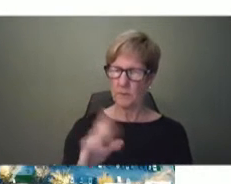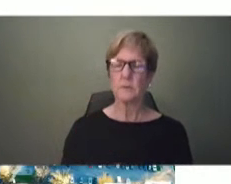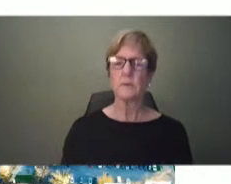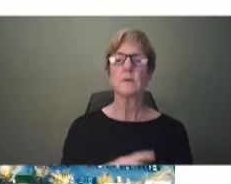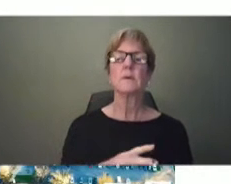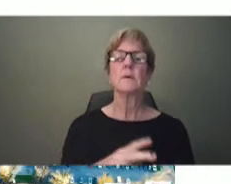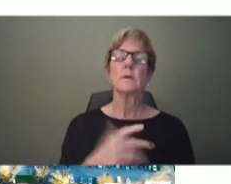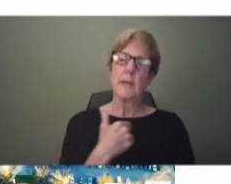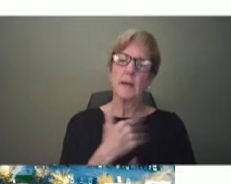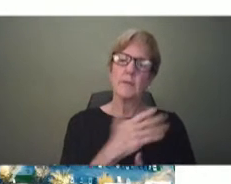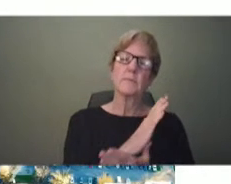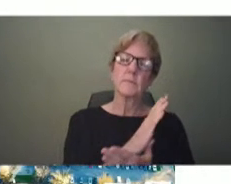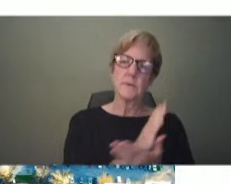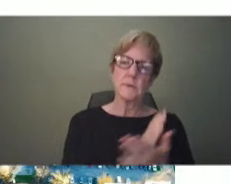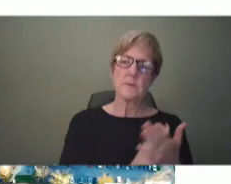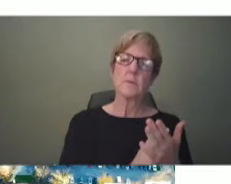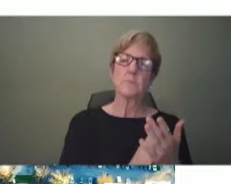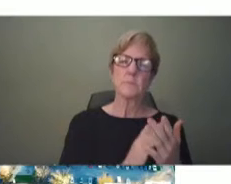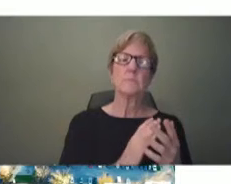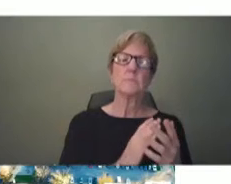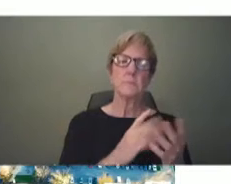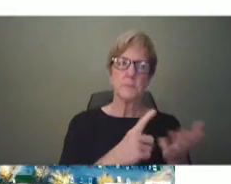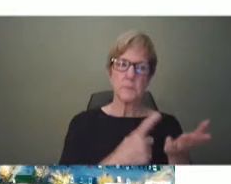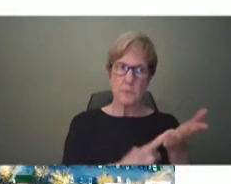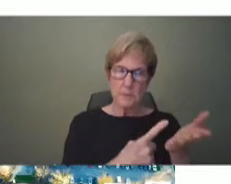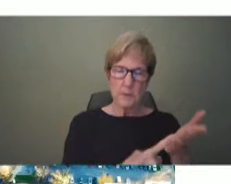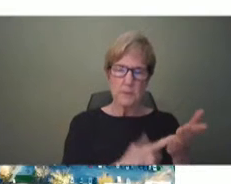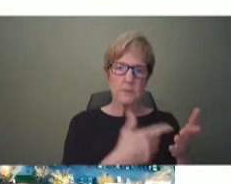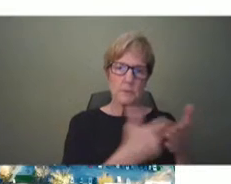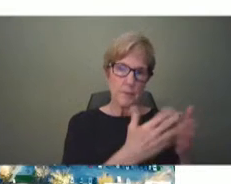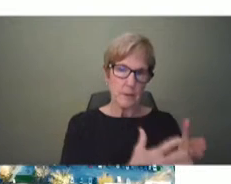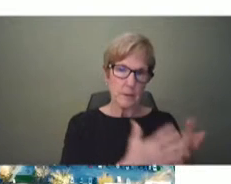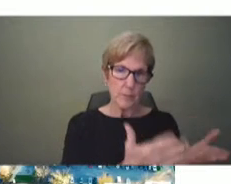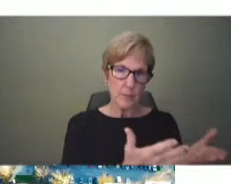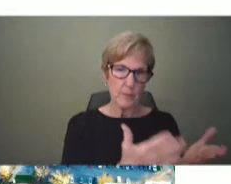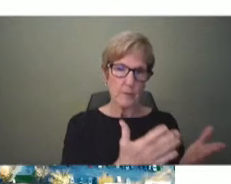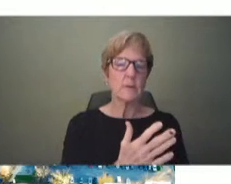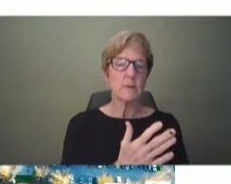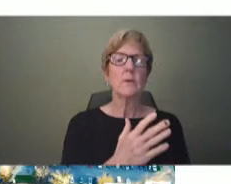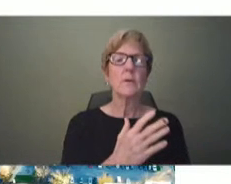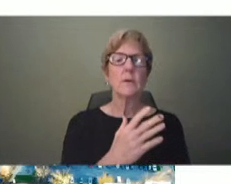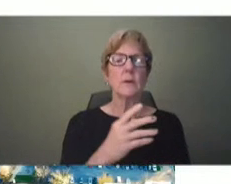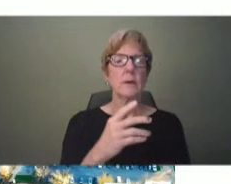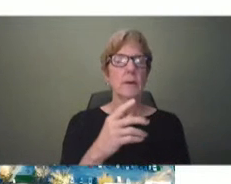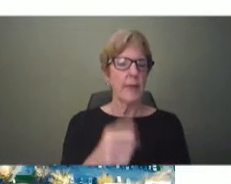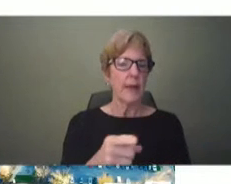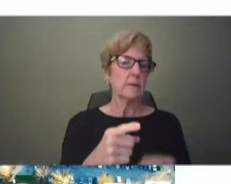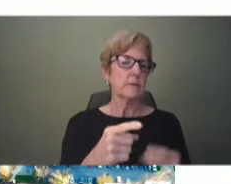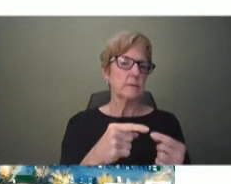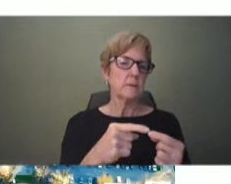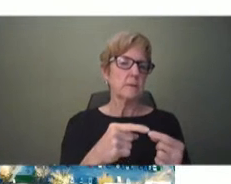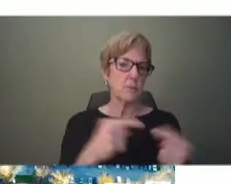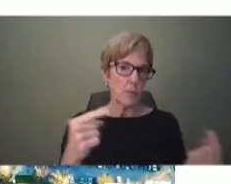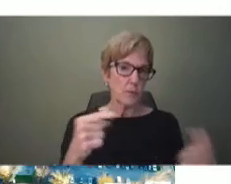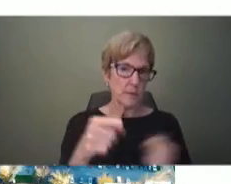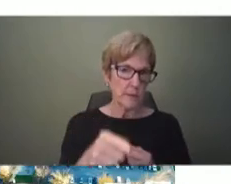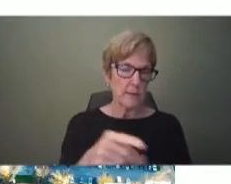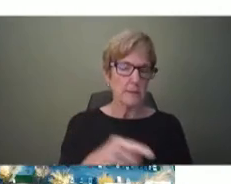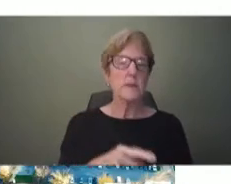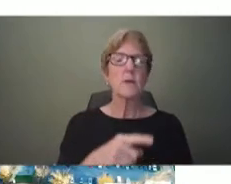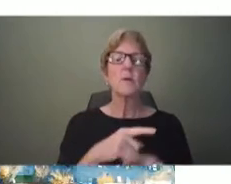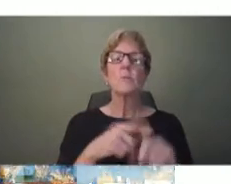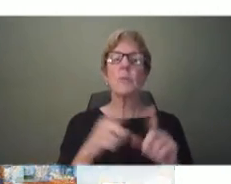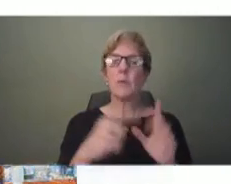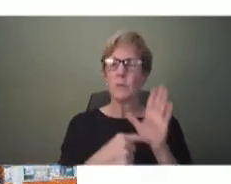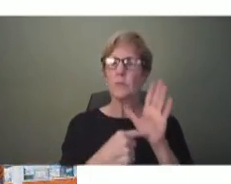some uh uh conversations that we've had with the community opposing this uh product but uh uh we'll kind of show